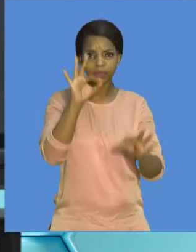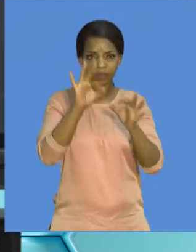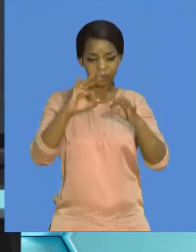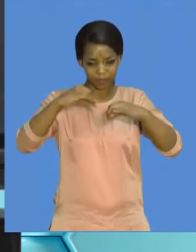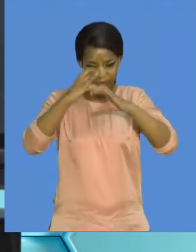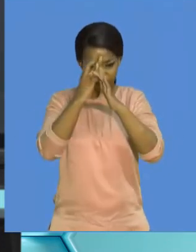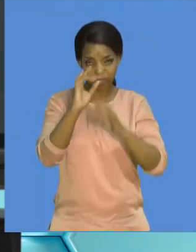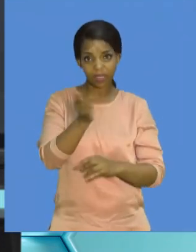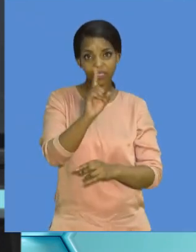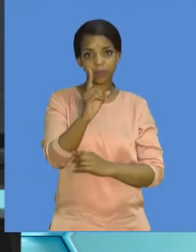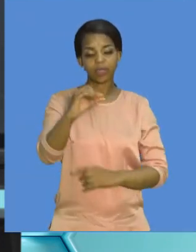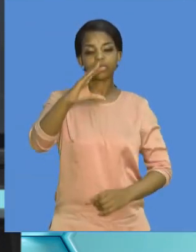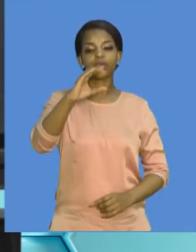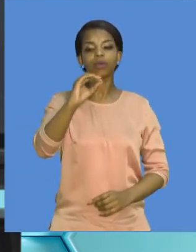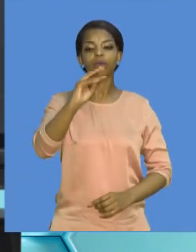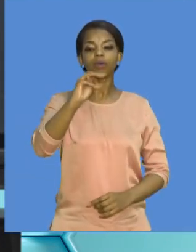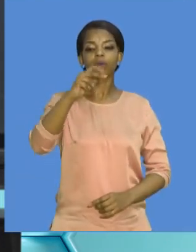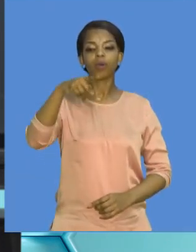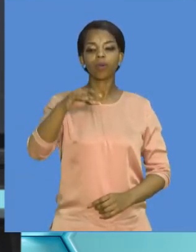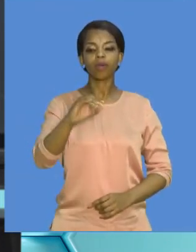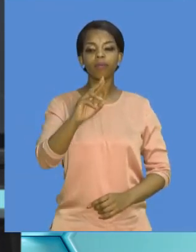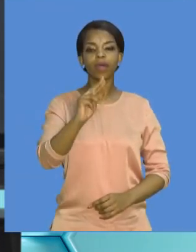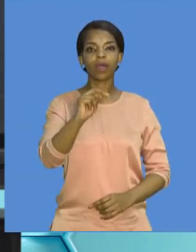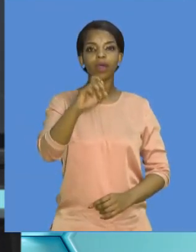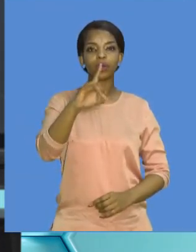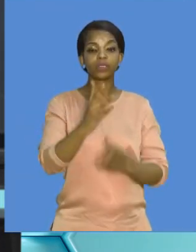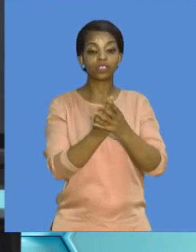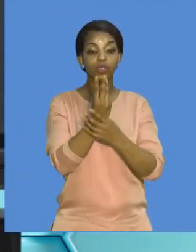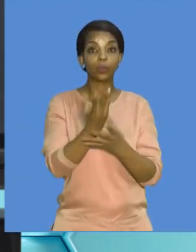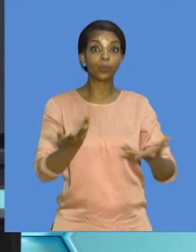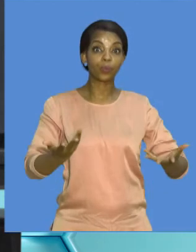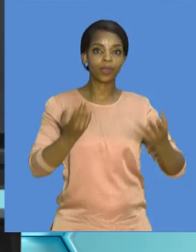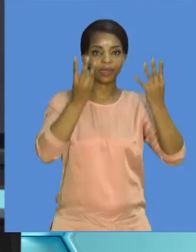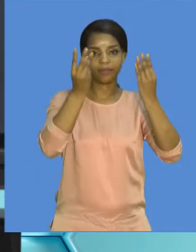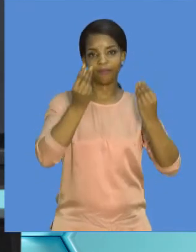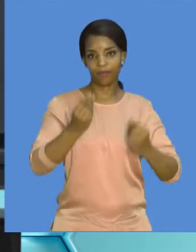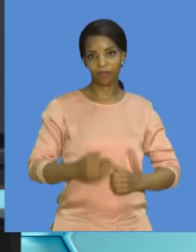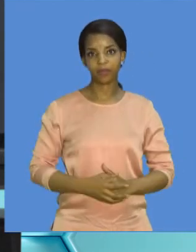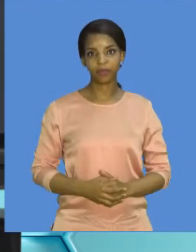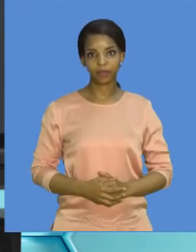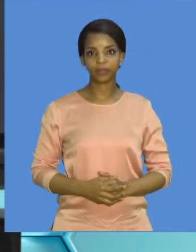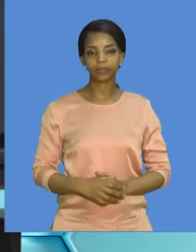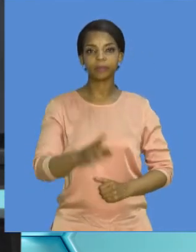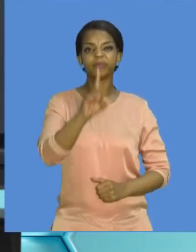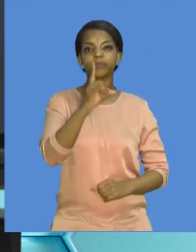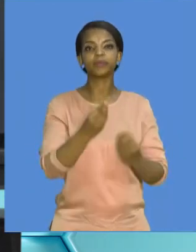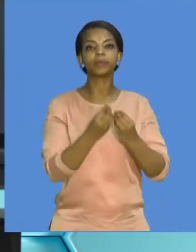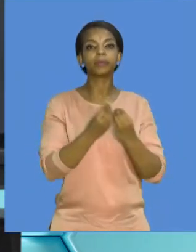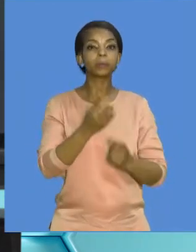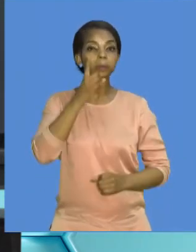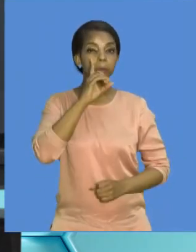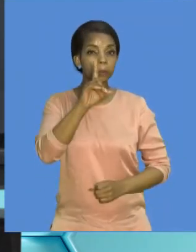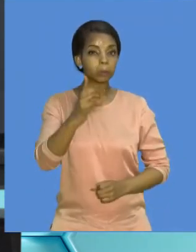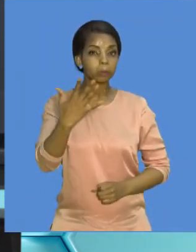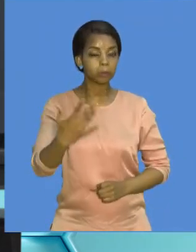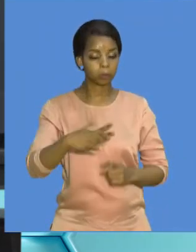about compound growth in the context of finance. Remember, the first context we looked at was the society.